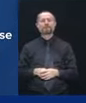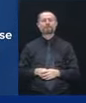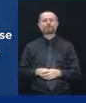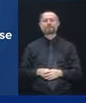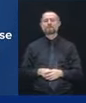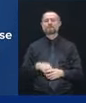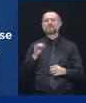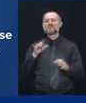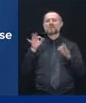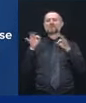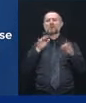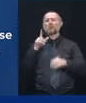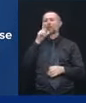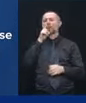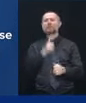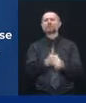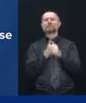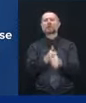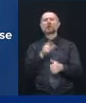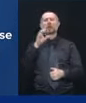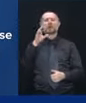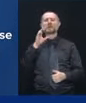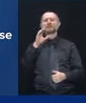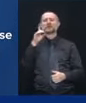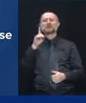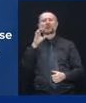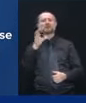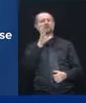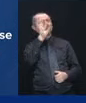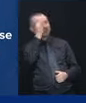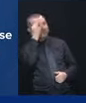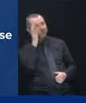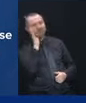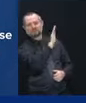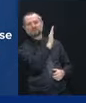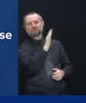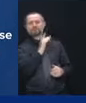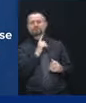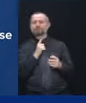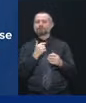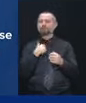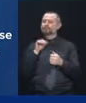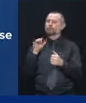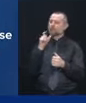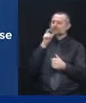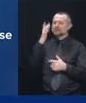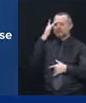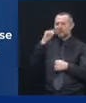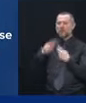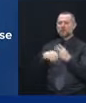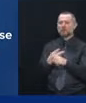the federal CDC guidelines. And these will be statewide